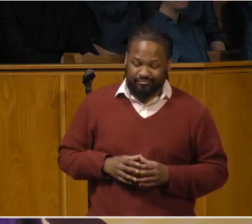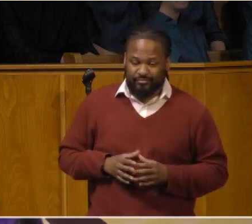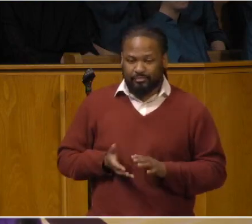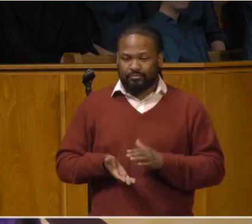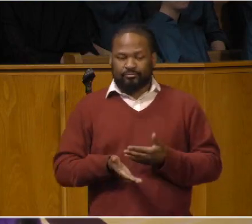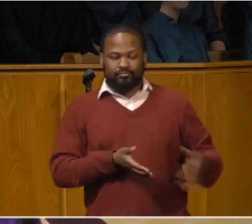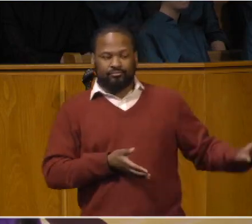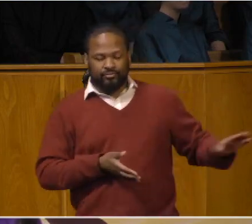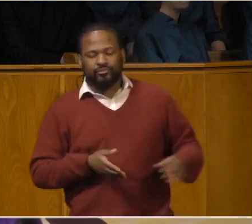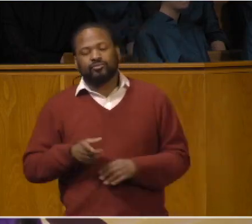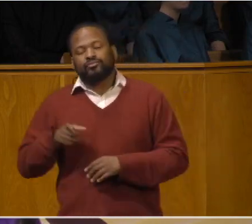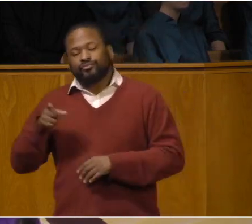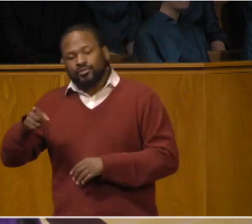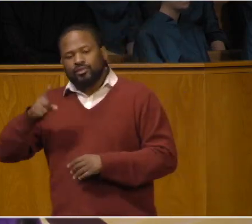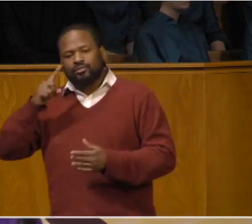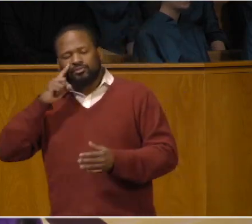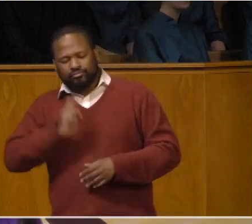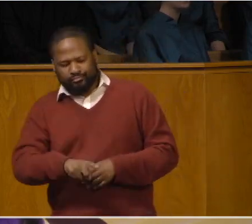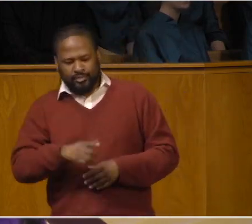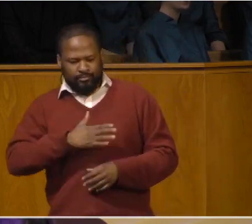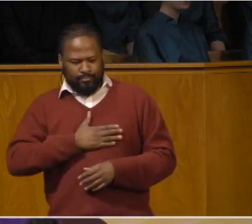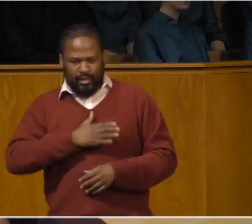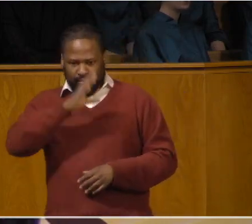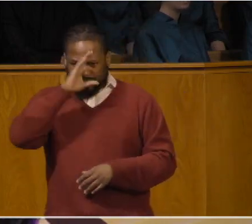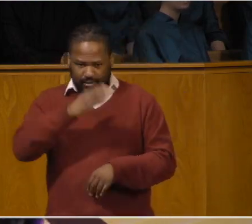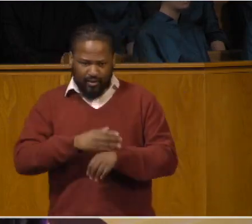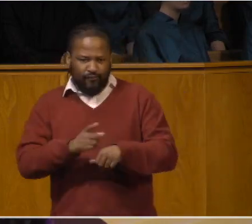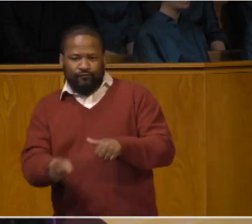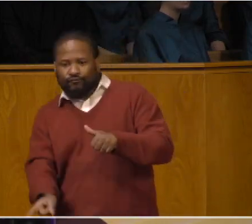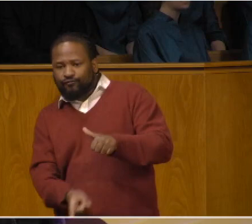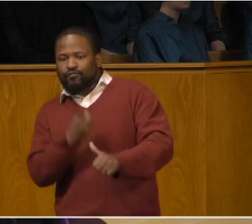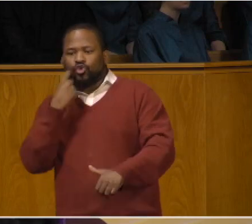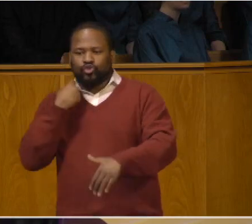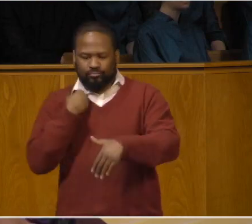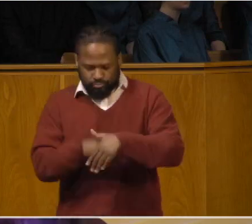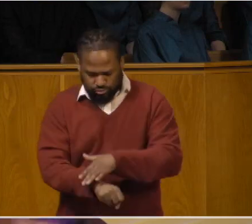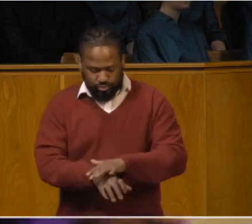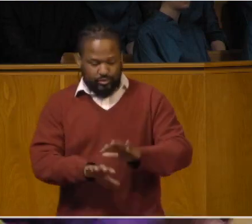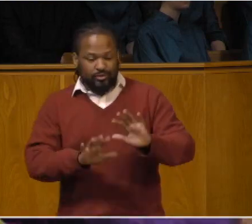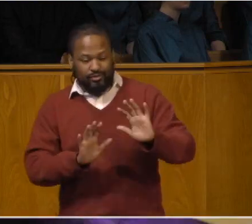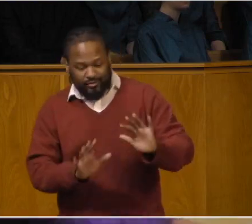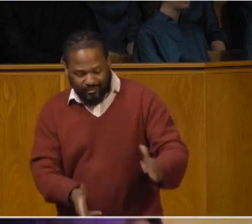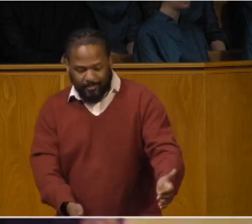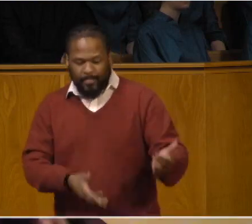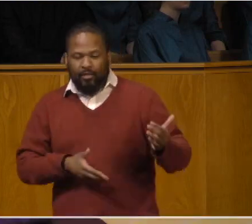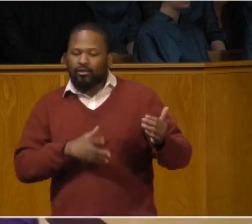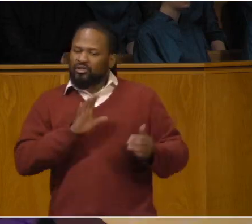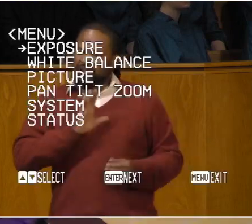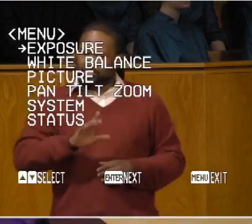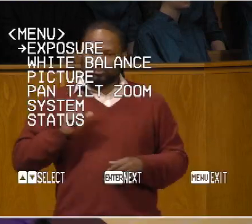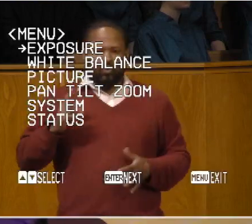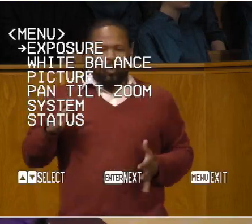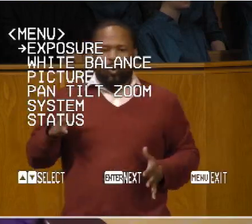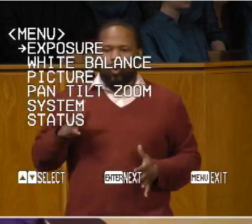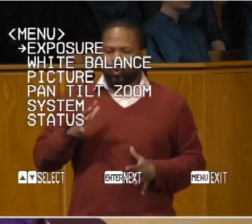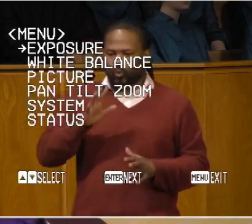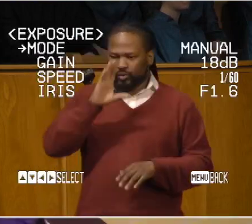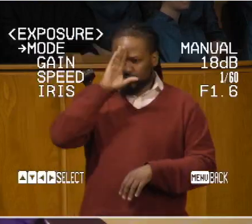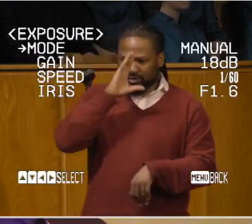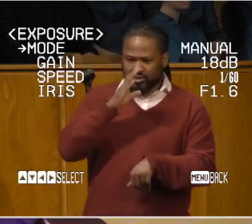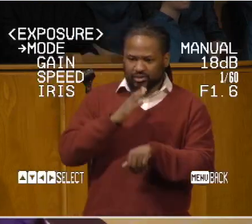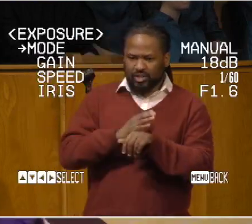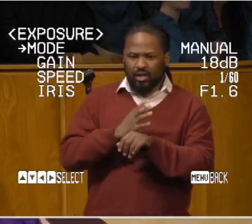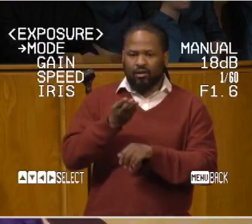He recognizes his seed, his firstborn, who was his only child for all of 14 years and is now